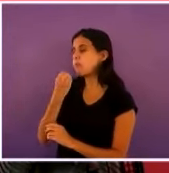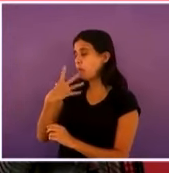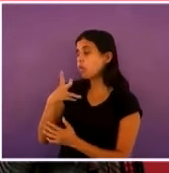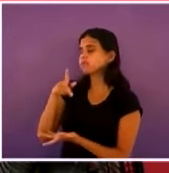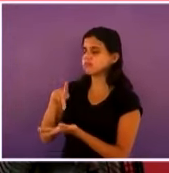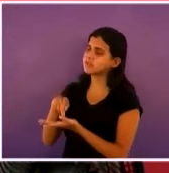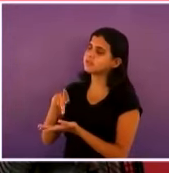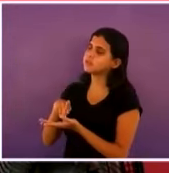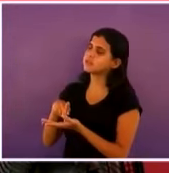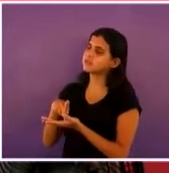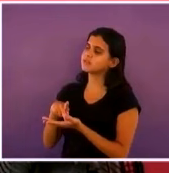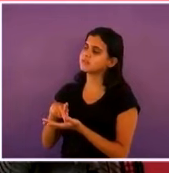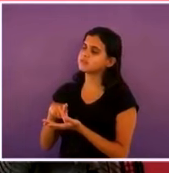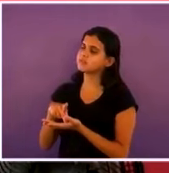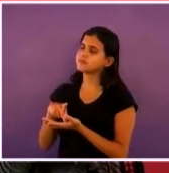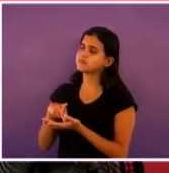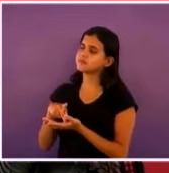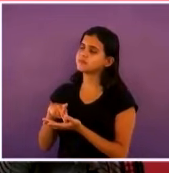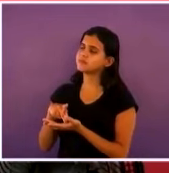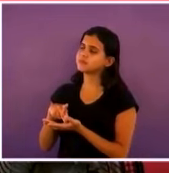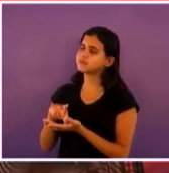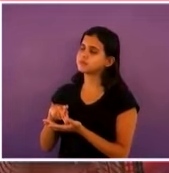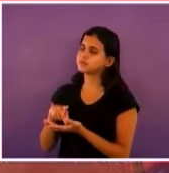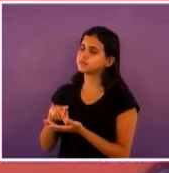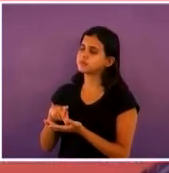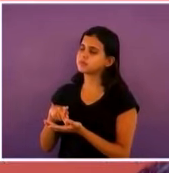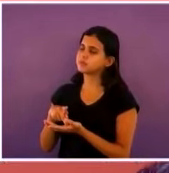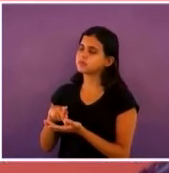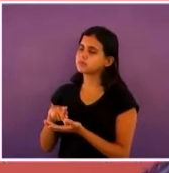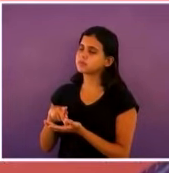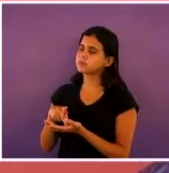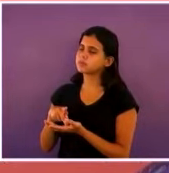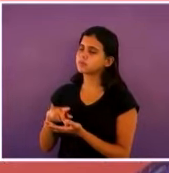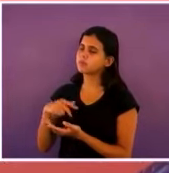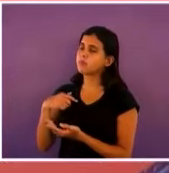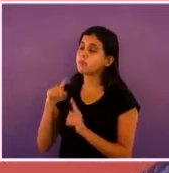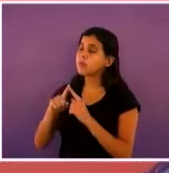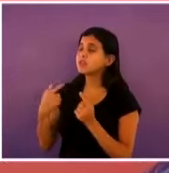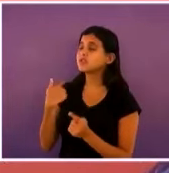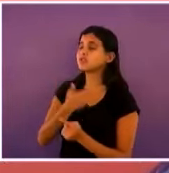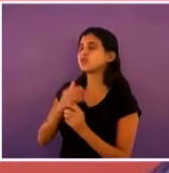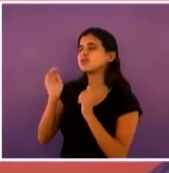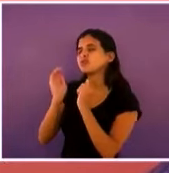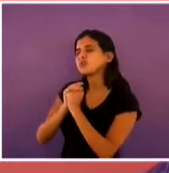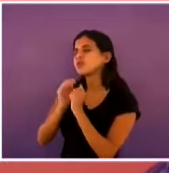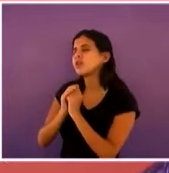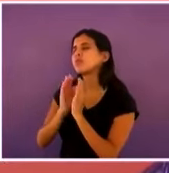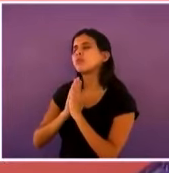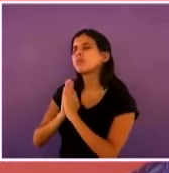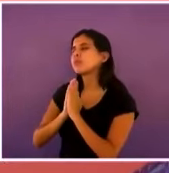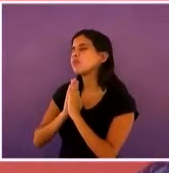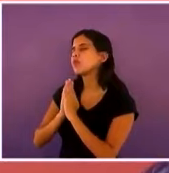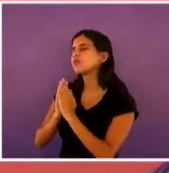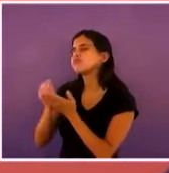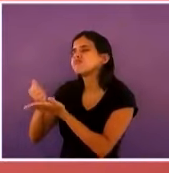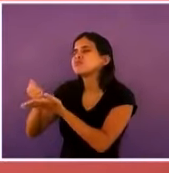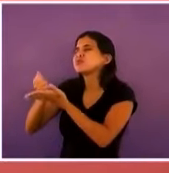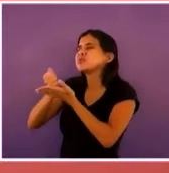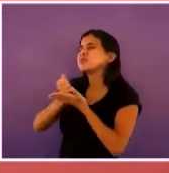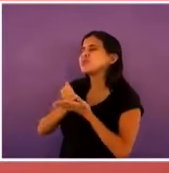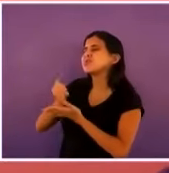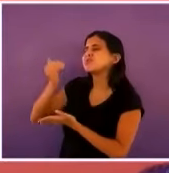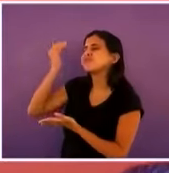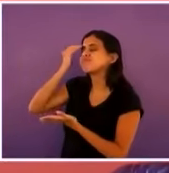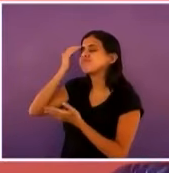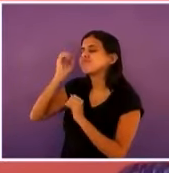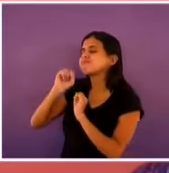pray that you will give us and grant us discernment. Nós oramos para que tu nos dês, que concedas discernimento.